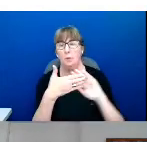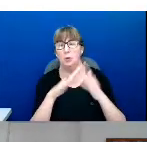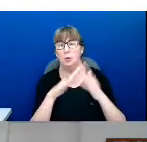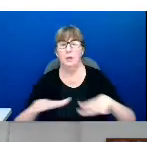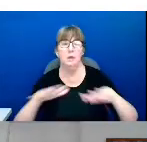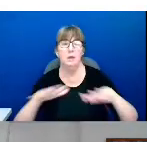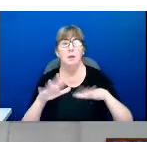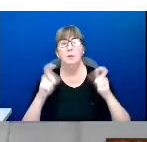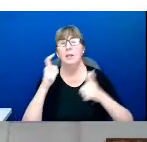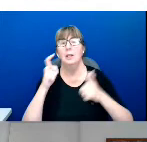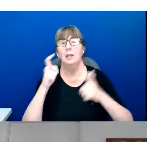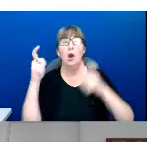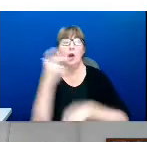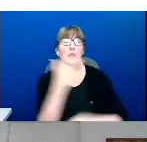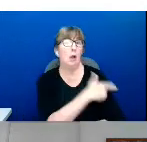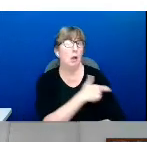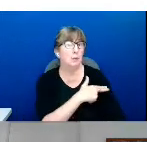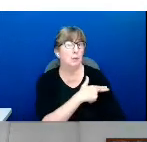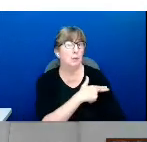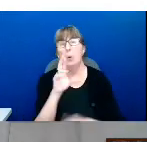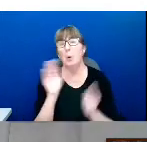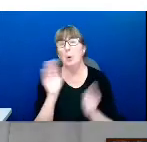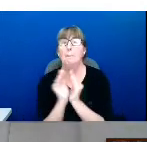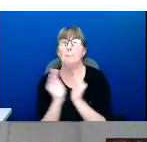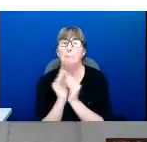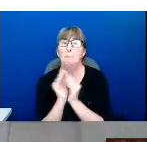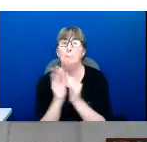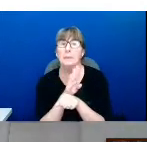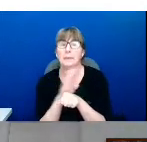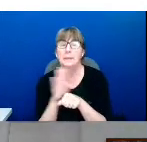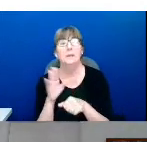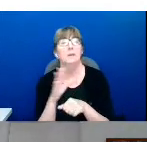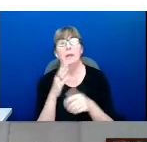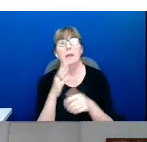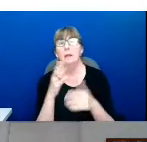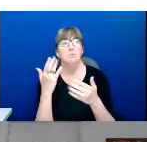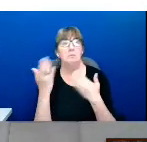setting like a hospital, or it could be a mom and pop operation and anything in between.